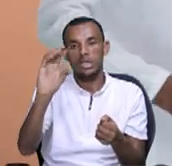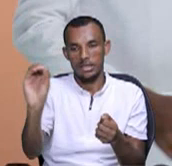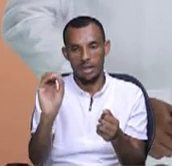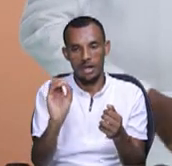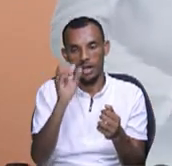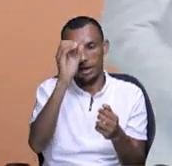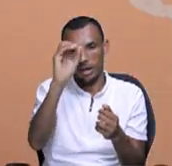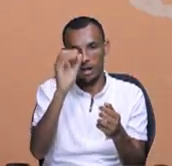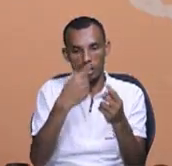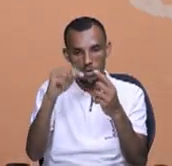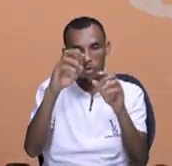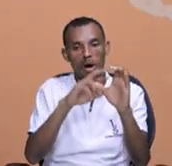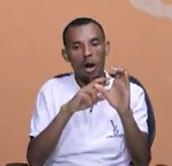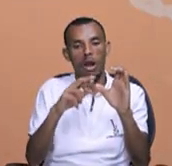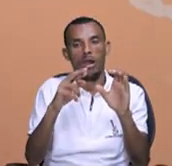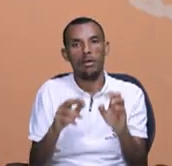to radian.